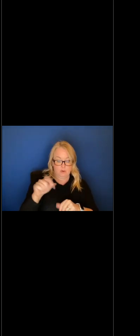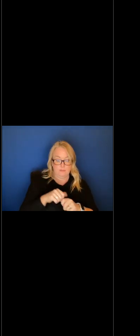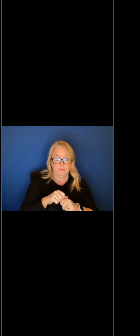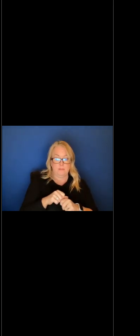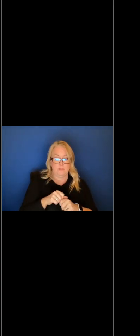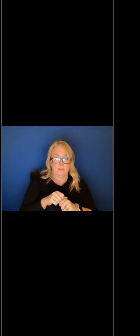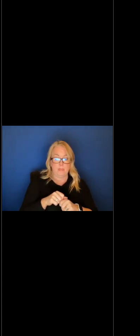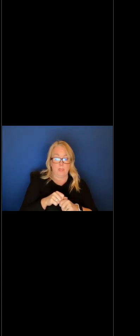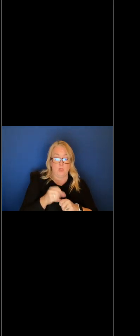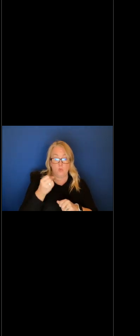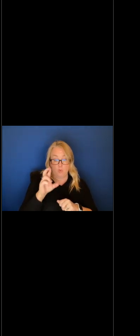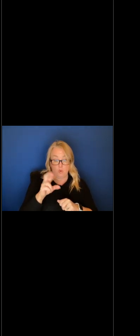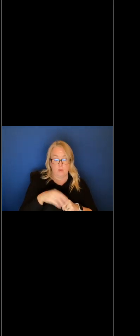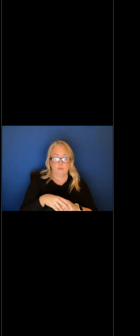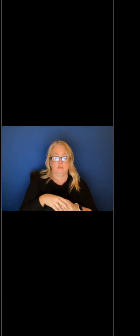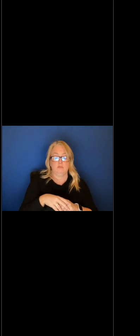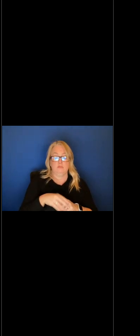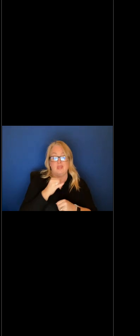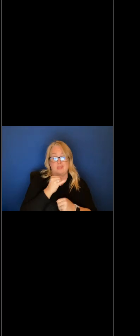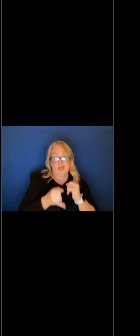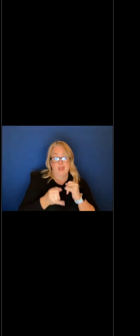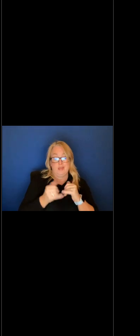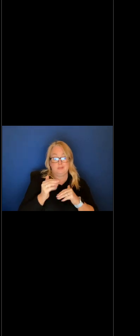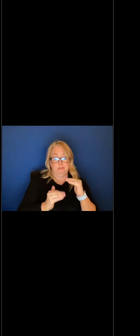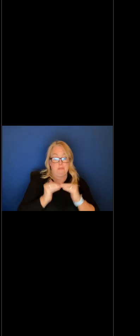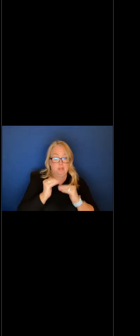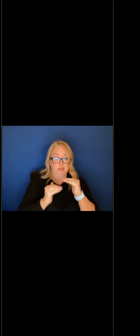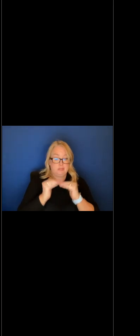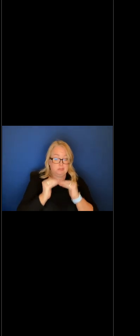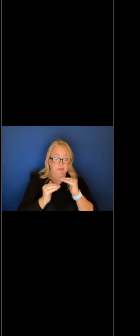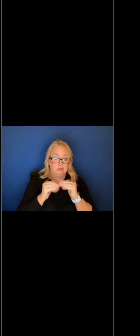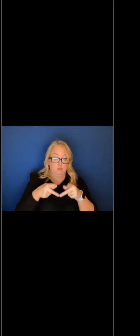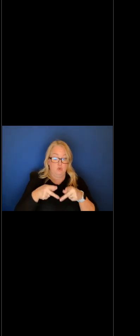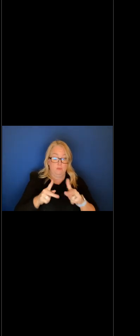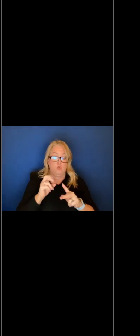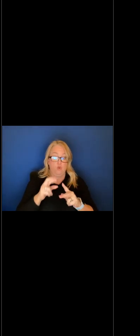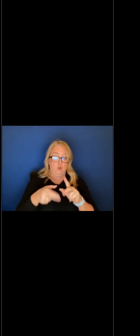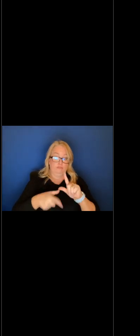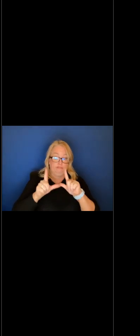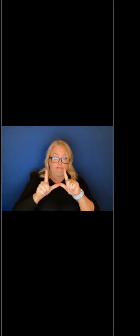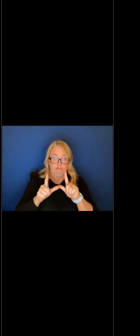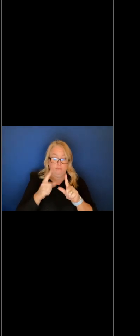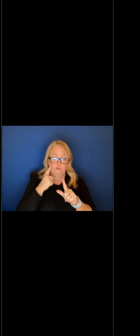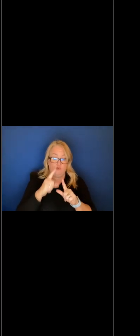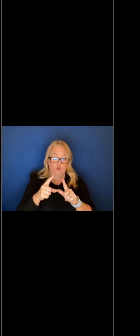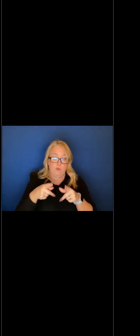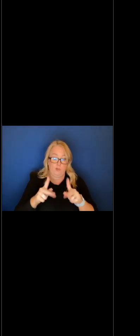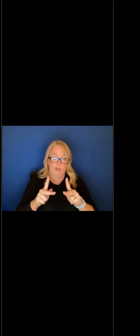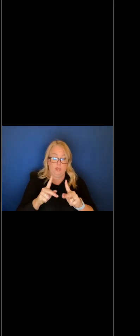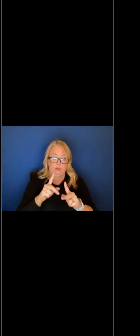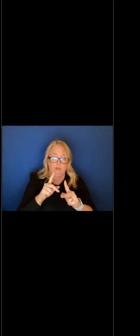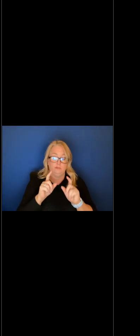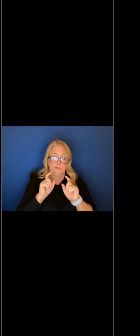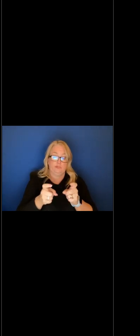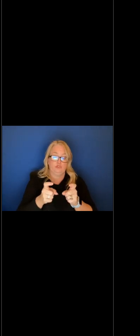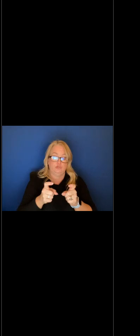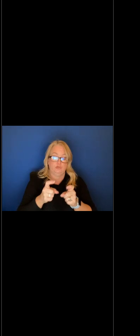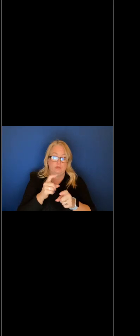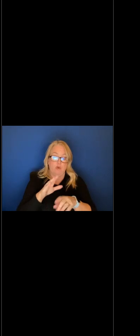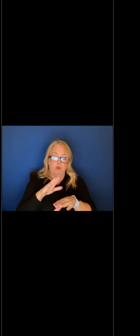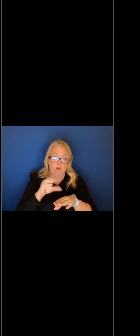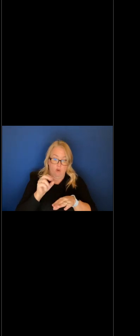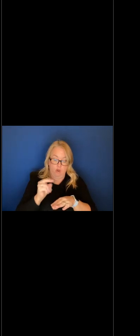1991, or if the last building permit or renewal of a building permit was issued on or